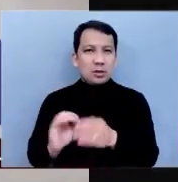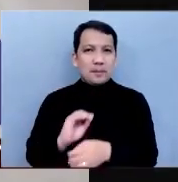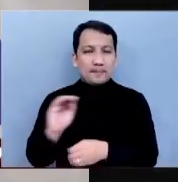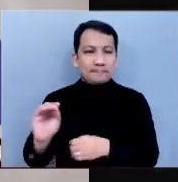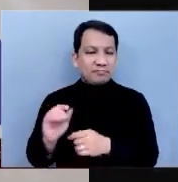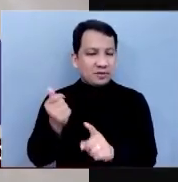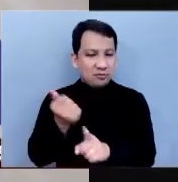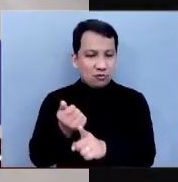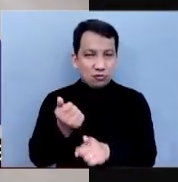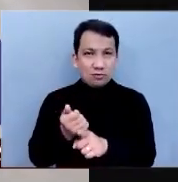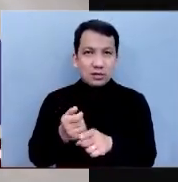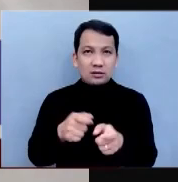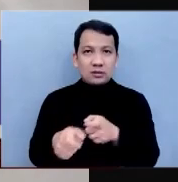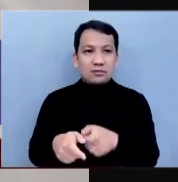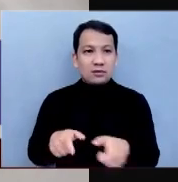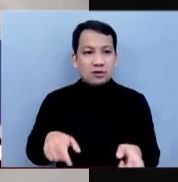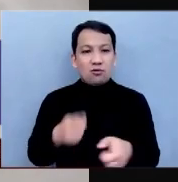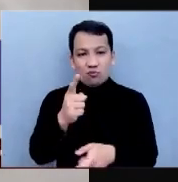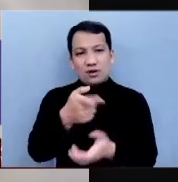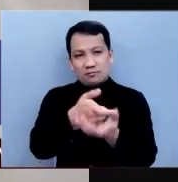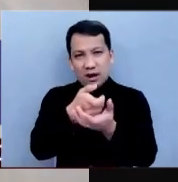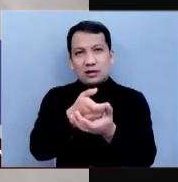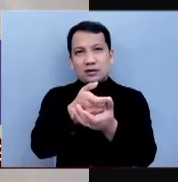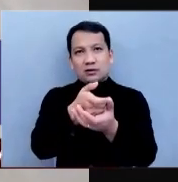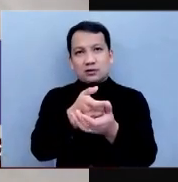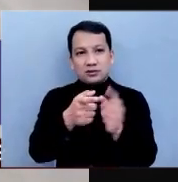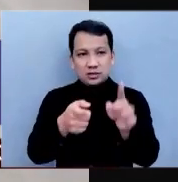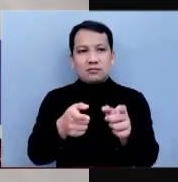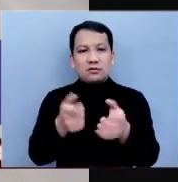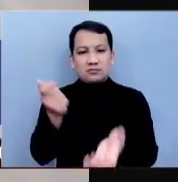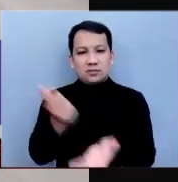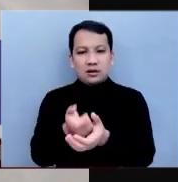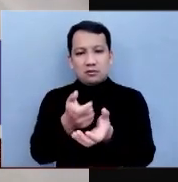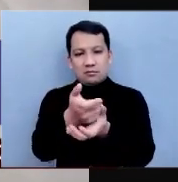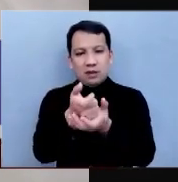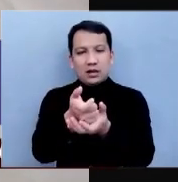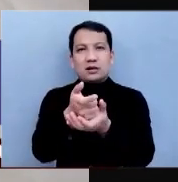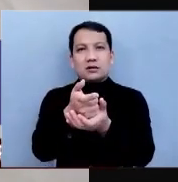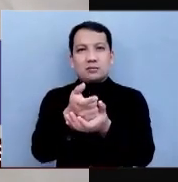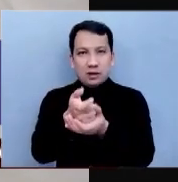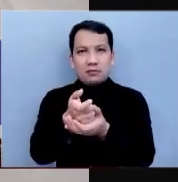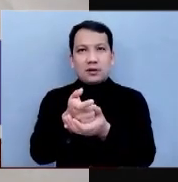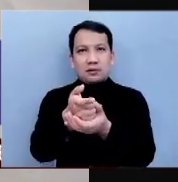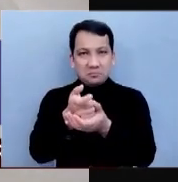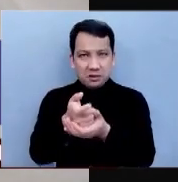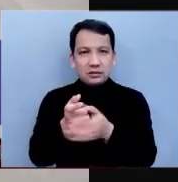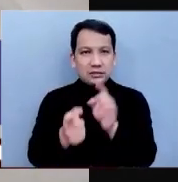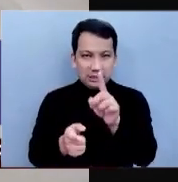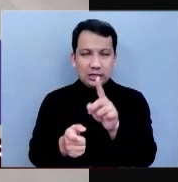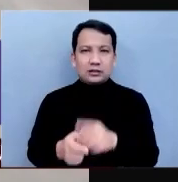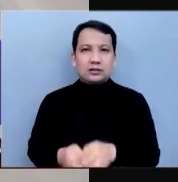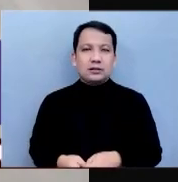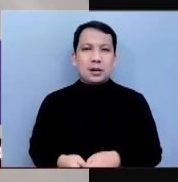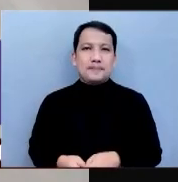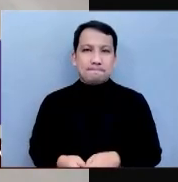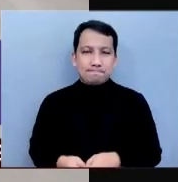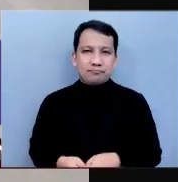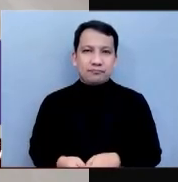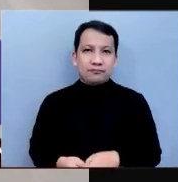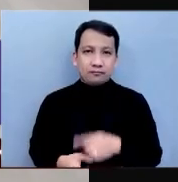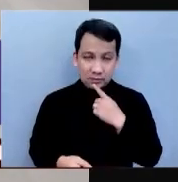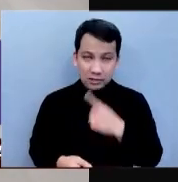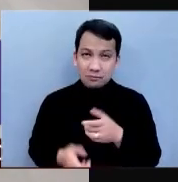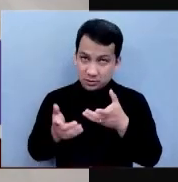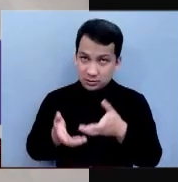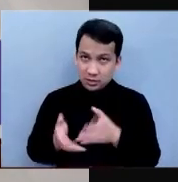automatic. Single fire shot, breech loading. Oh. Mm-hmm. Ano yung full automatic ni single? Yun ang ano. Yung single yung